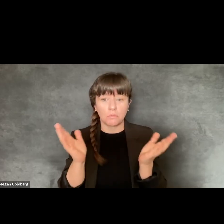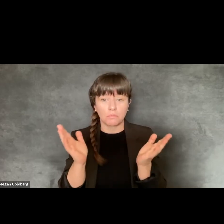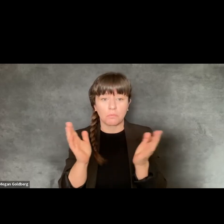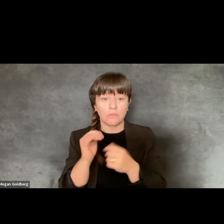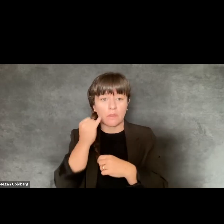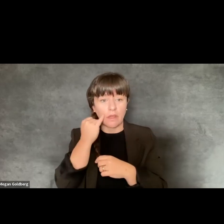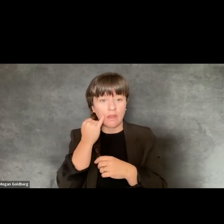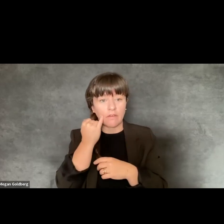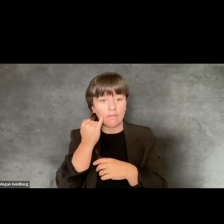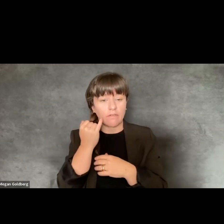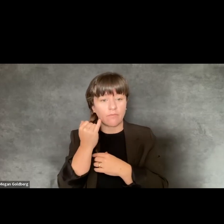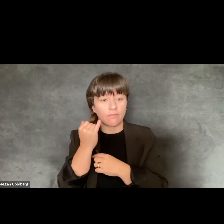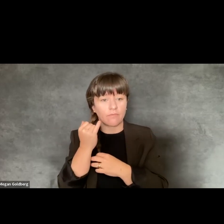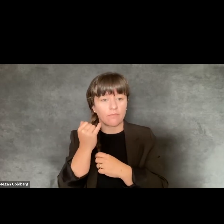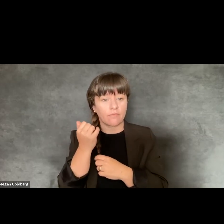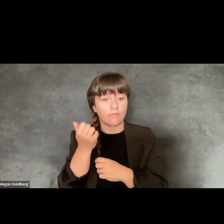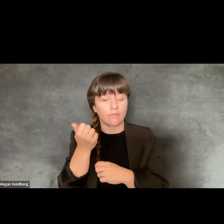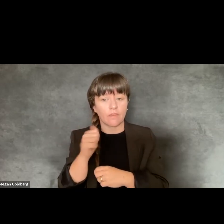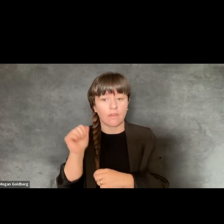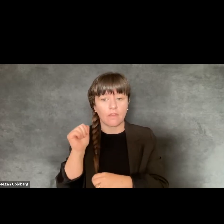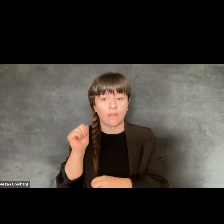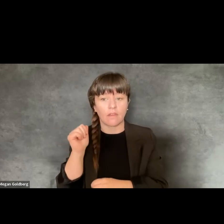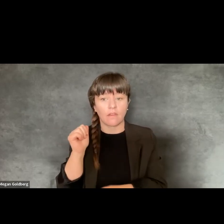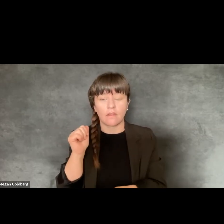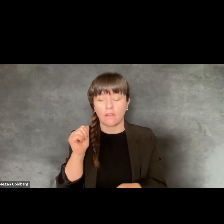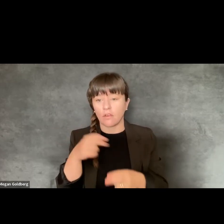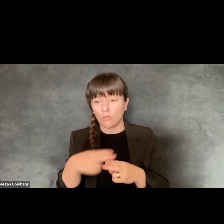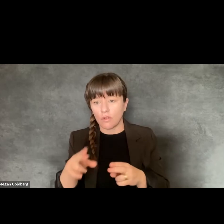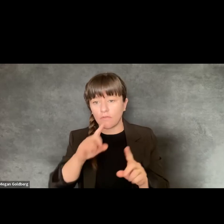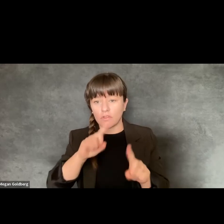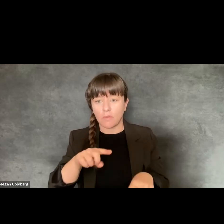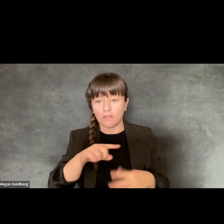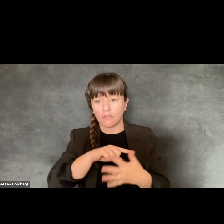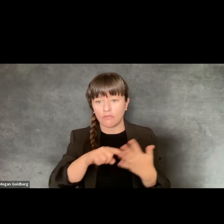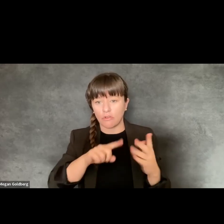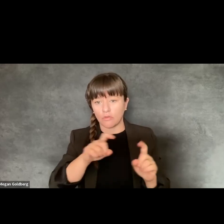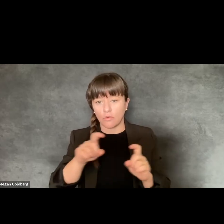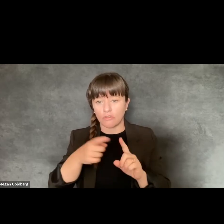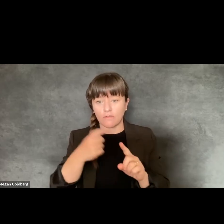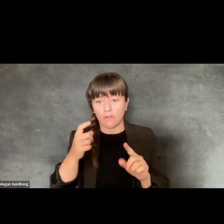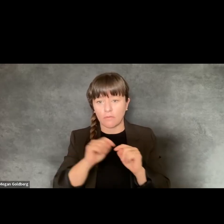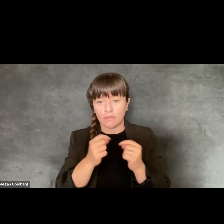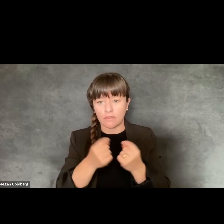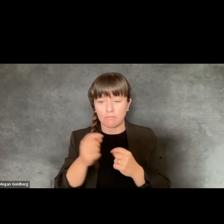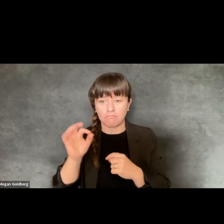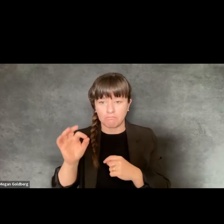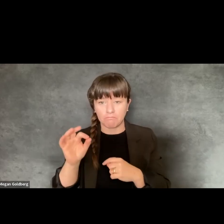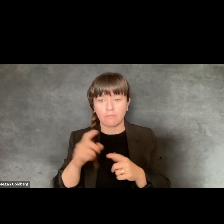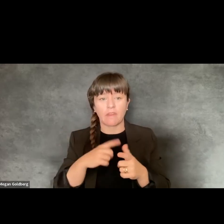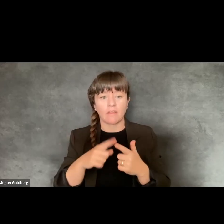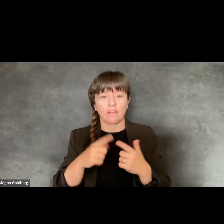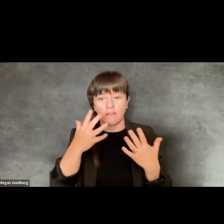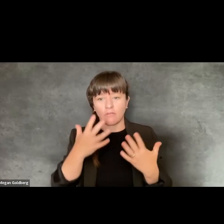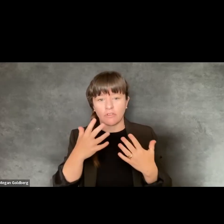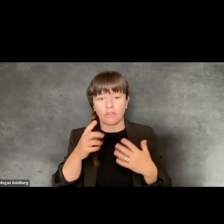there's any initial maybe brief responses to those questions from the team, and then we can, unfortunately we'll